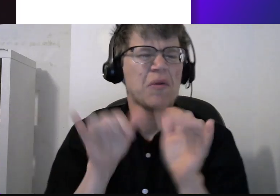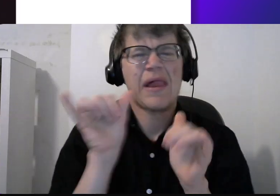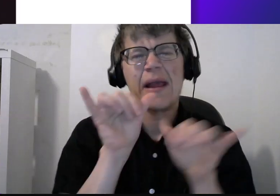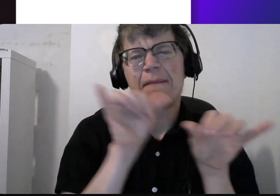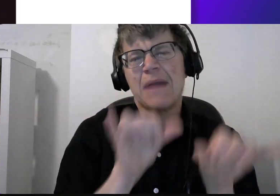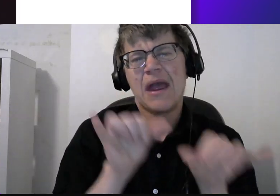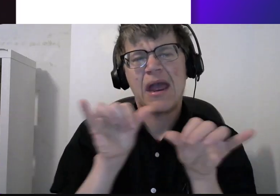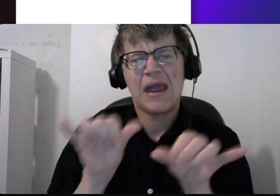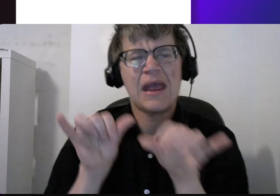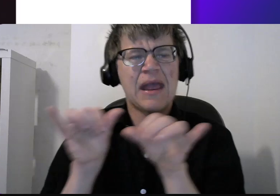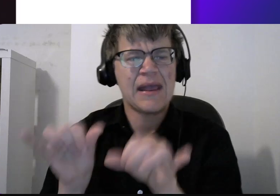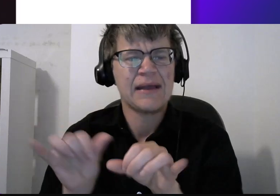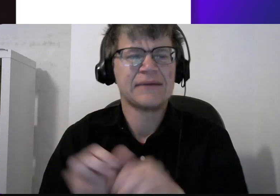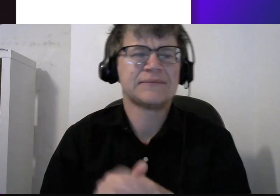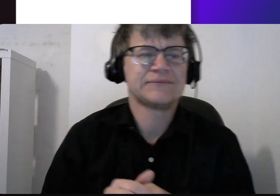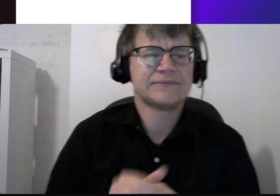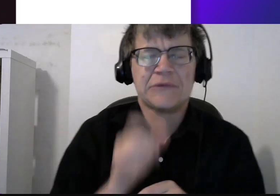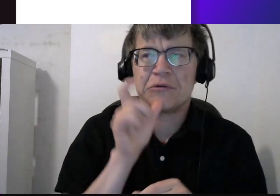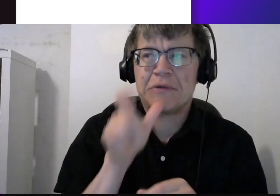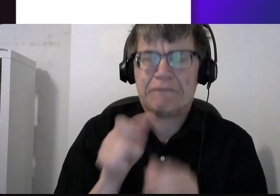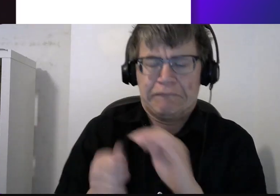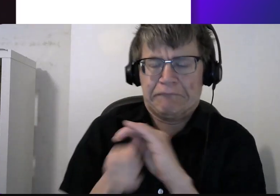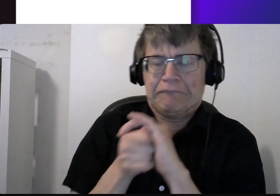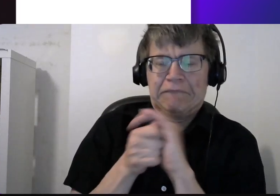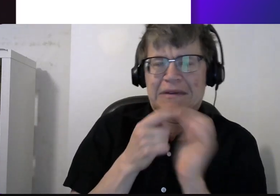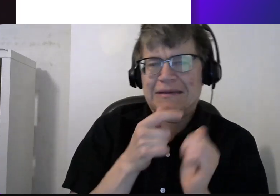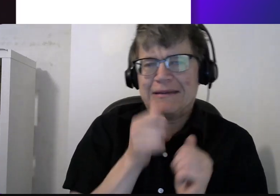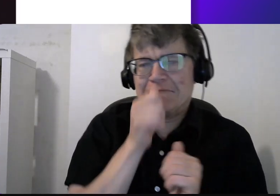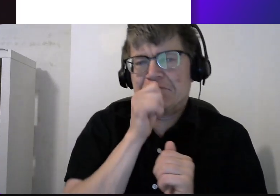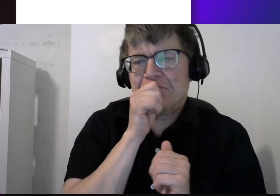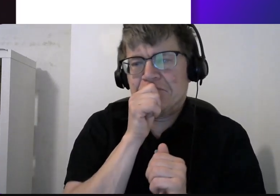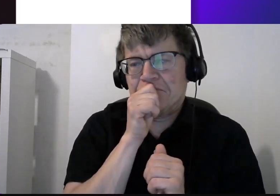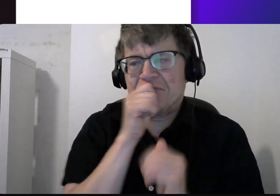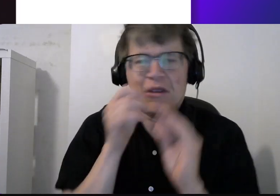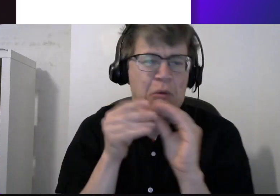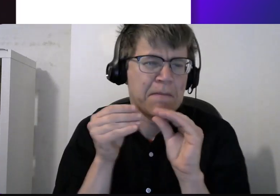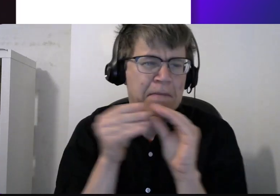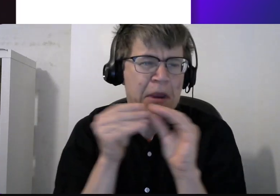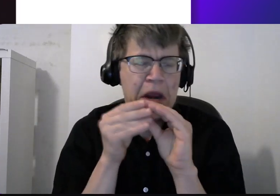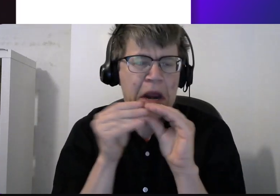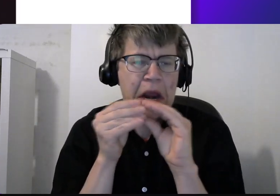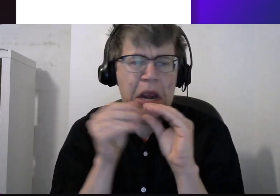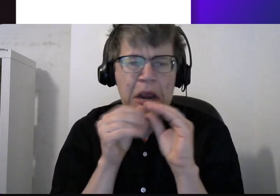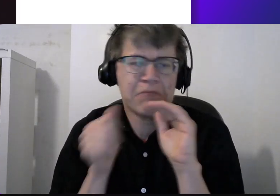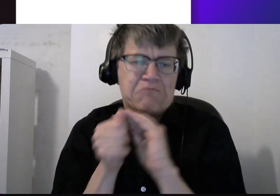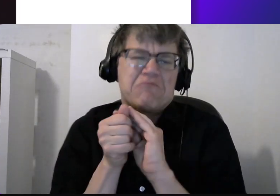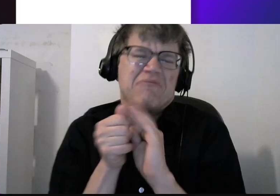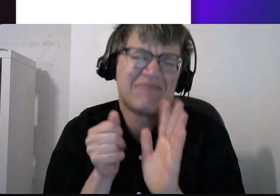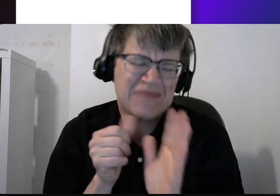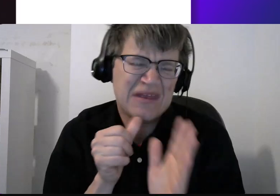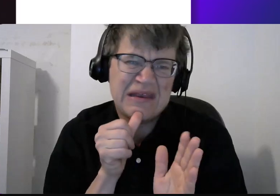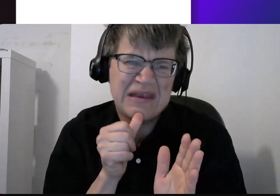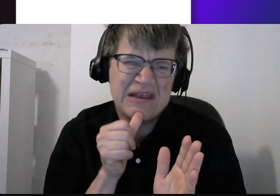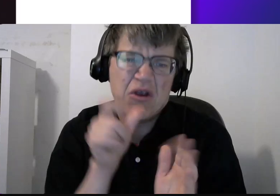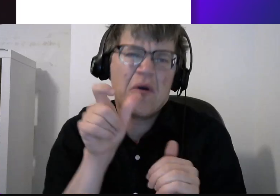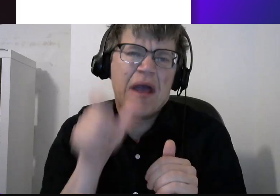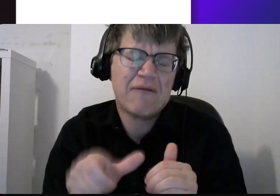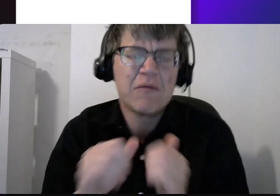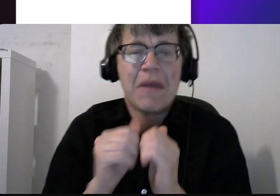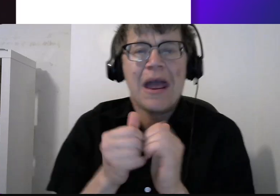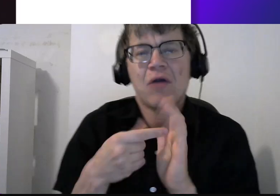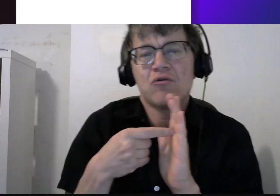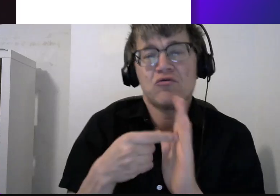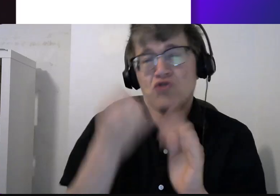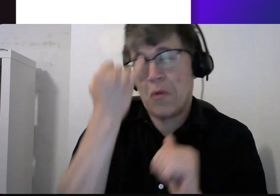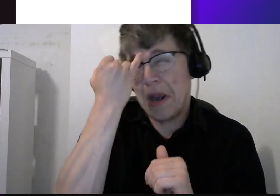doesn't have to be that you have the secret message inside, but that ultimately you are thinking through how do you showcase your idea in the